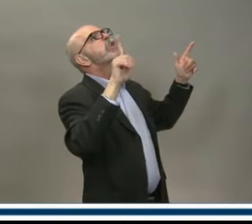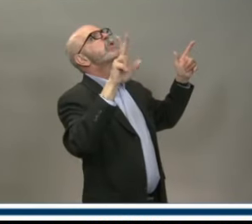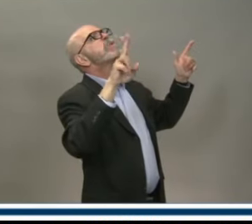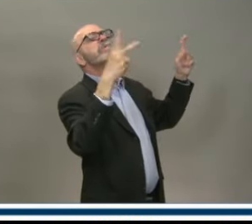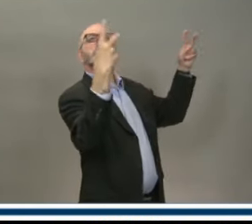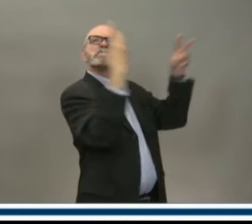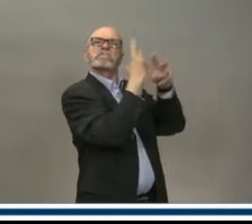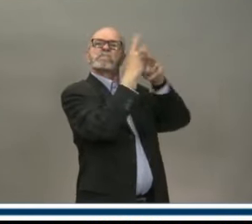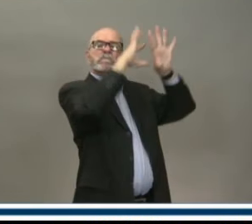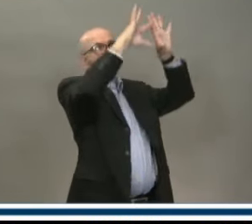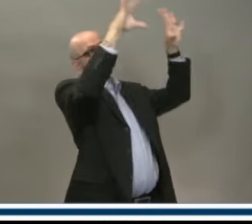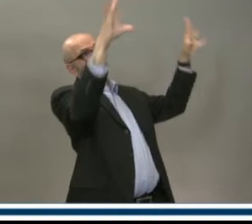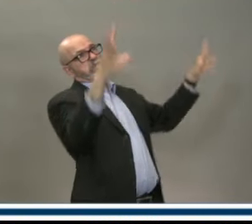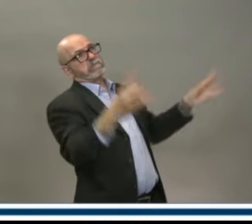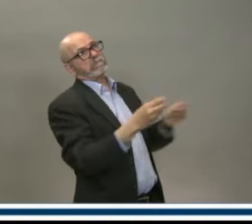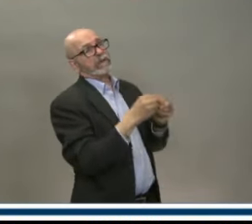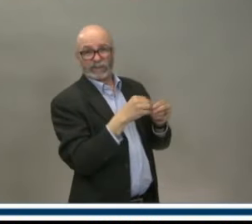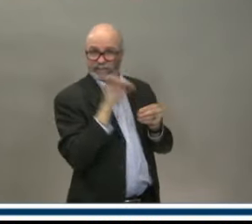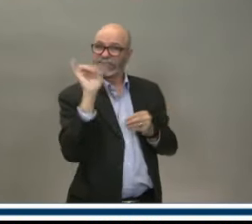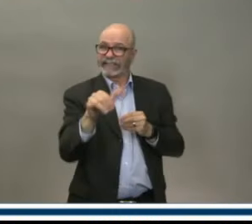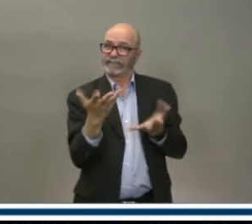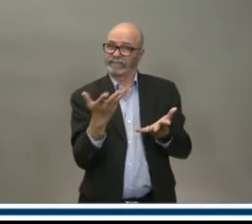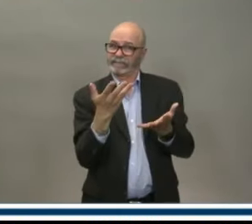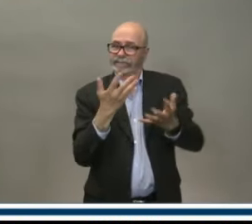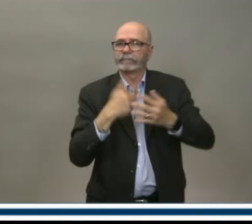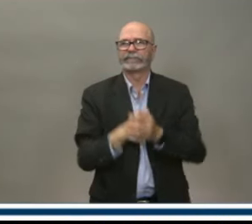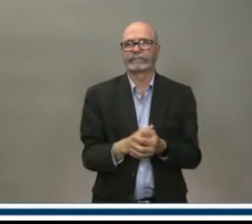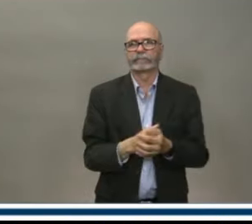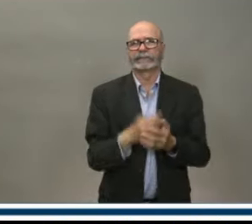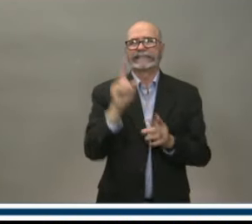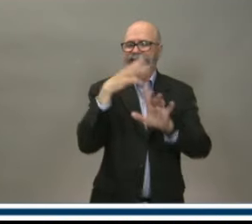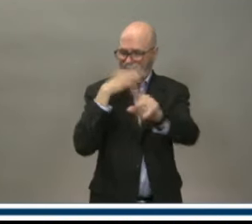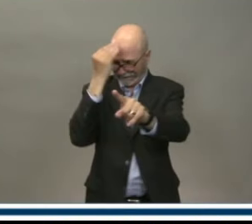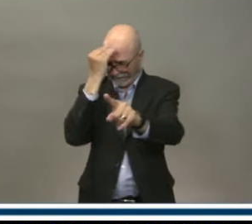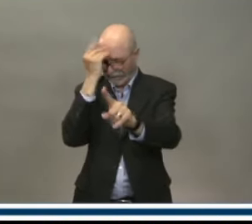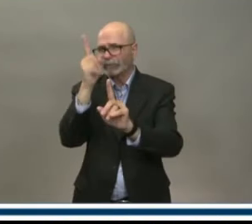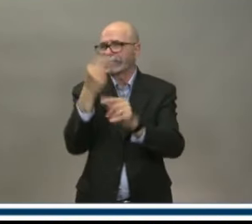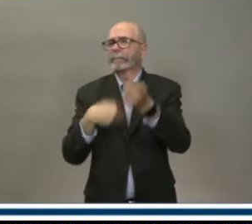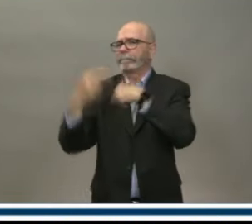do, pull out a whole bunch of numbers to answer your question